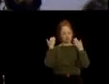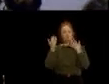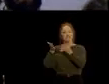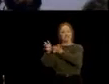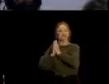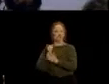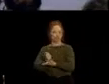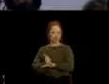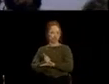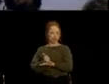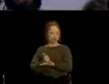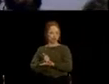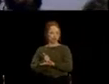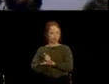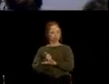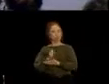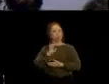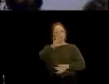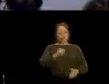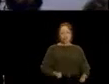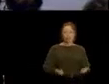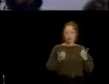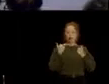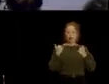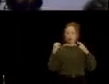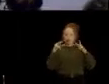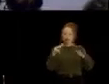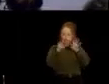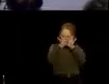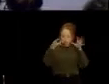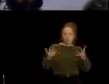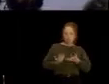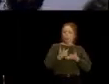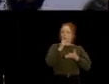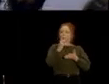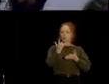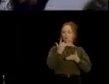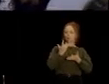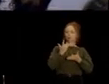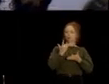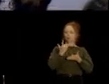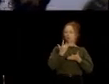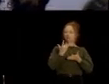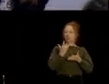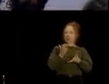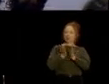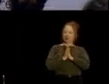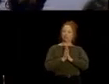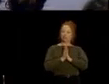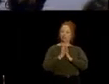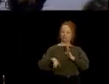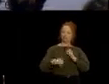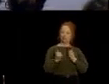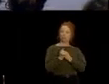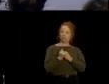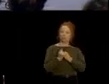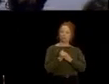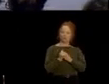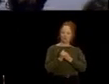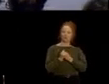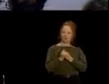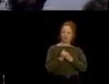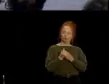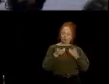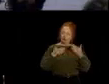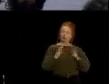literally look to the people who love you and ask them to hold you up, because that's what love and care is allowing people to hold